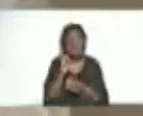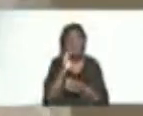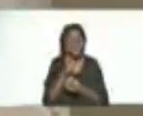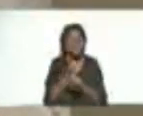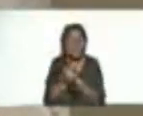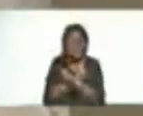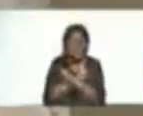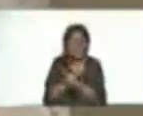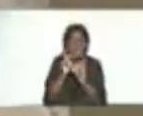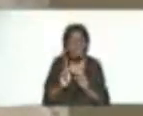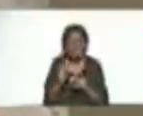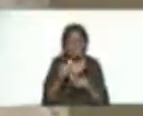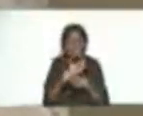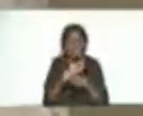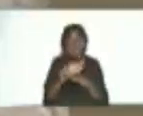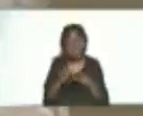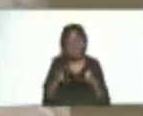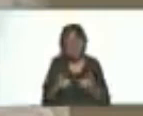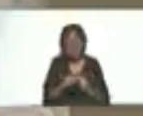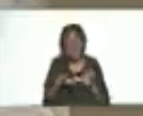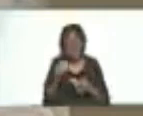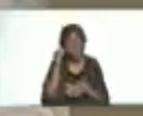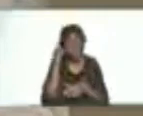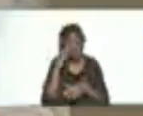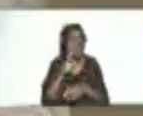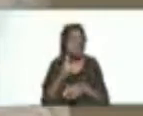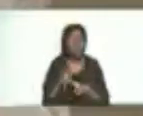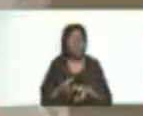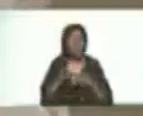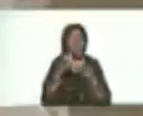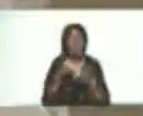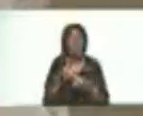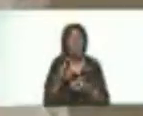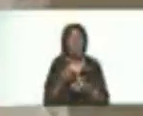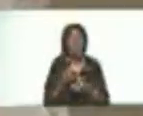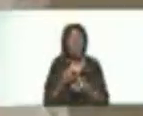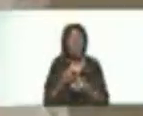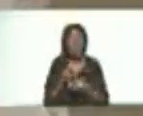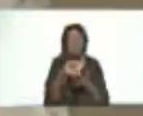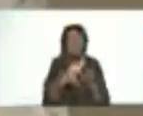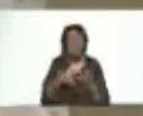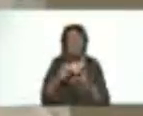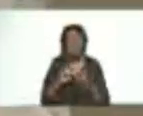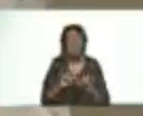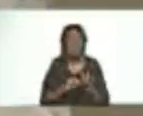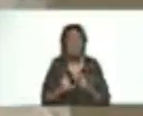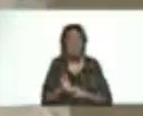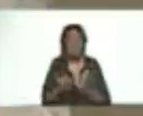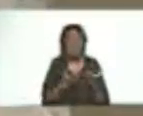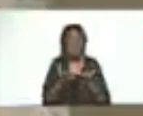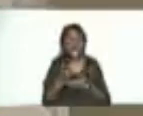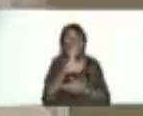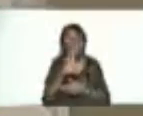broadcasting, known for her commitment to journalism, serving 34 years in the Broadcasting Corporation of the Bahamas. The memorial